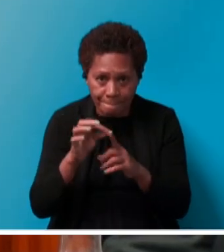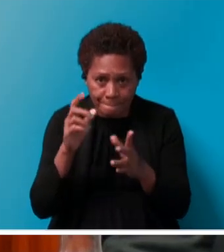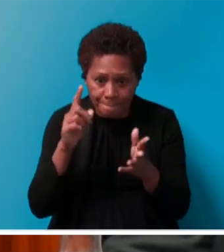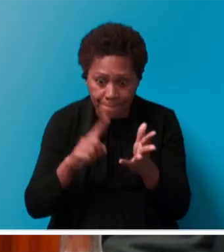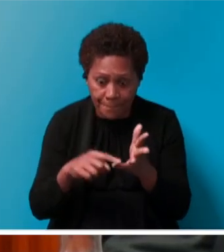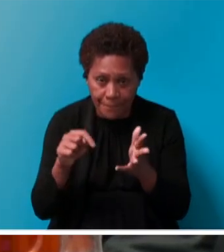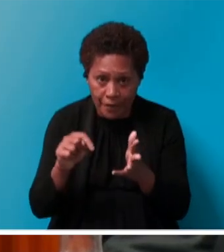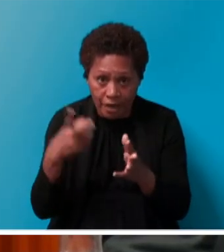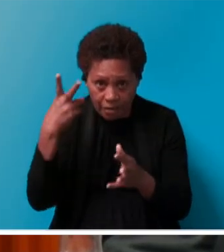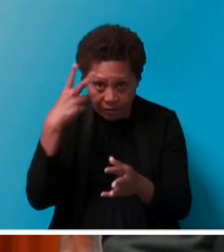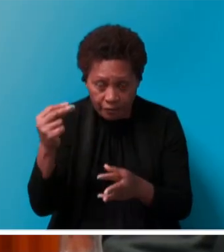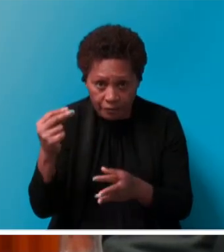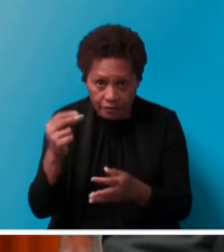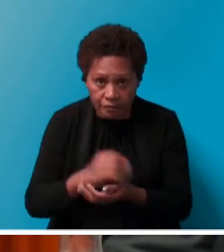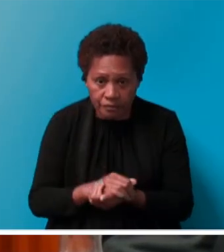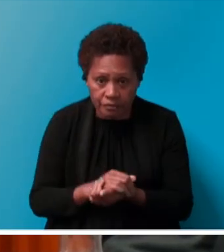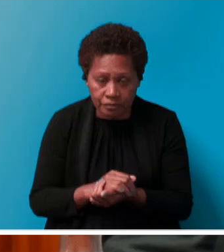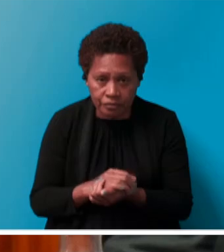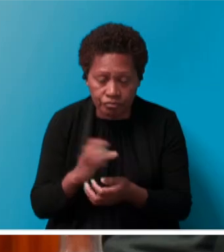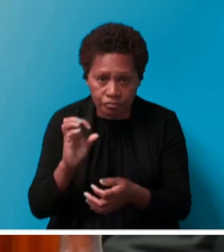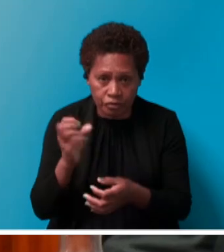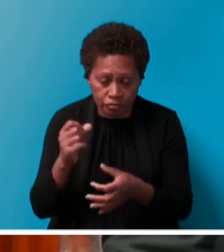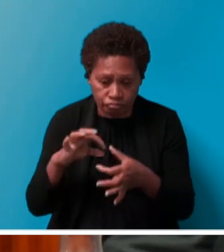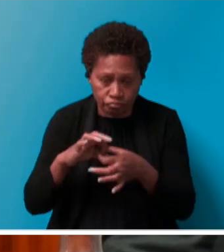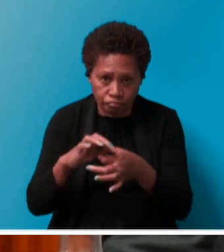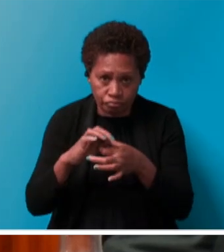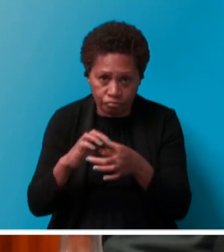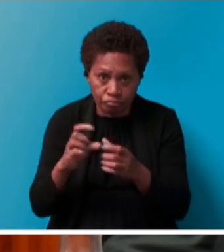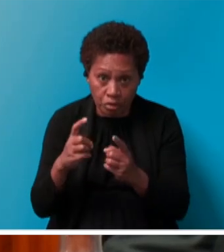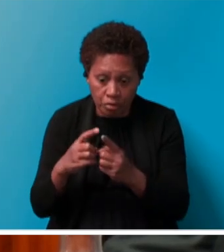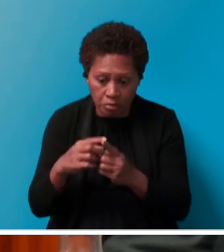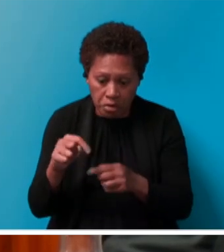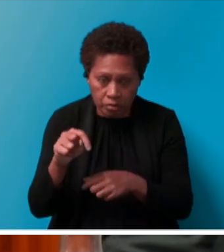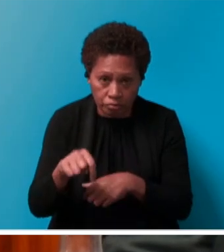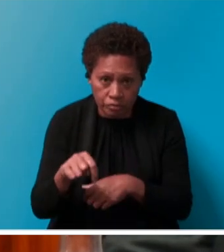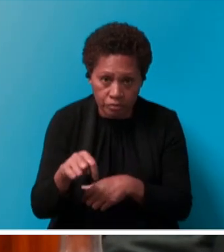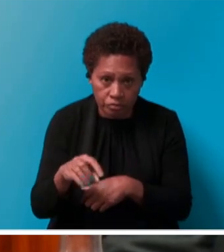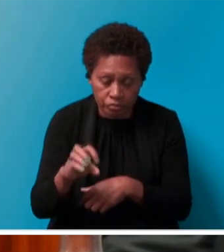system is not equipped to meet this moment. We are serious about protecting the wealth